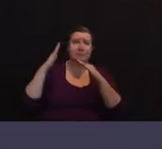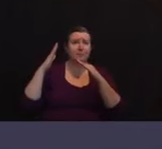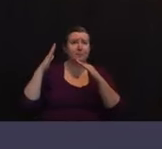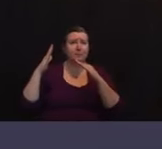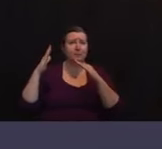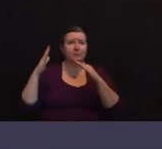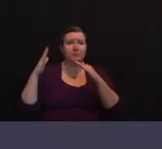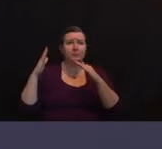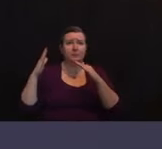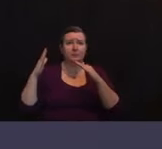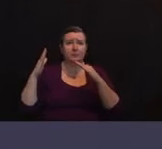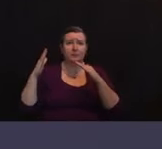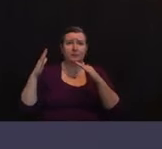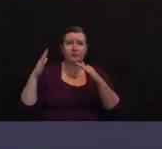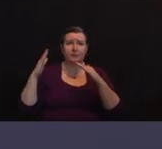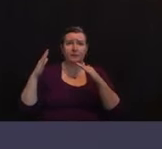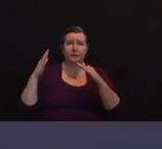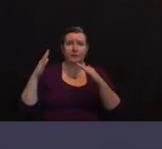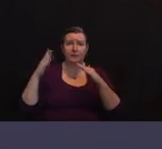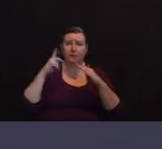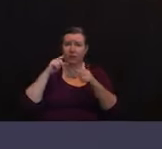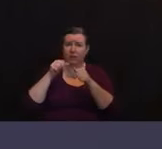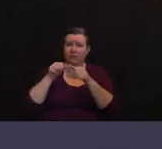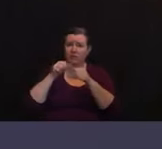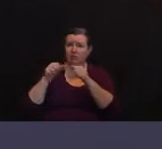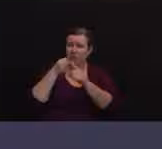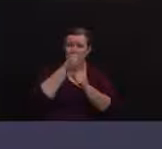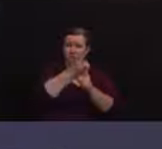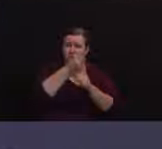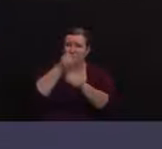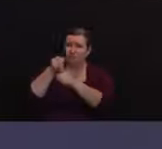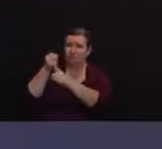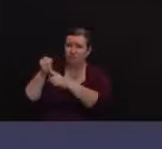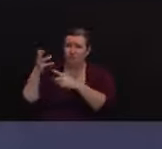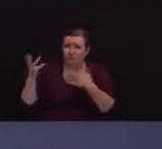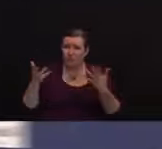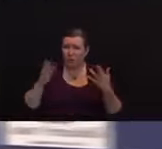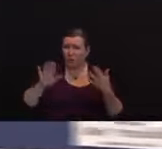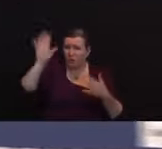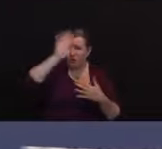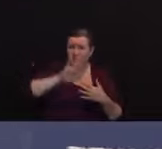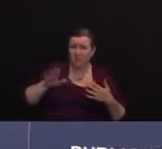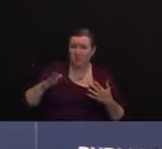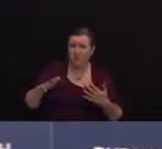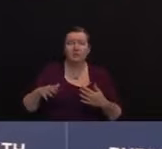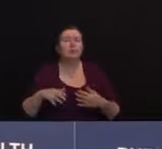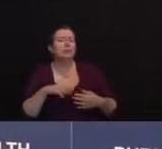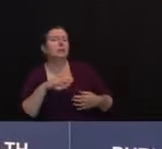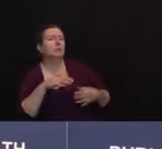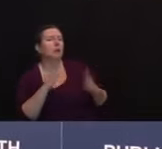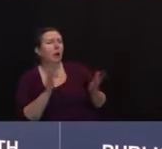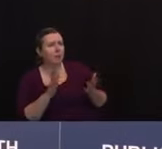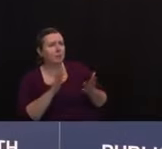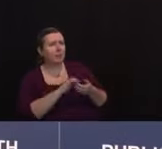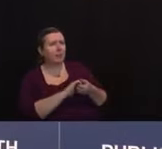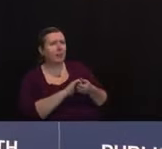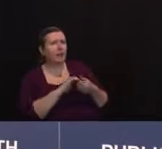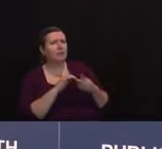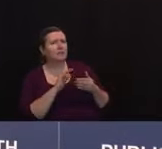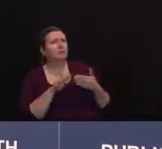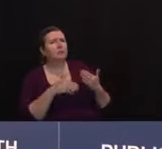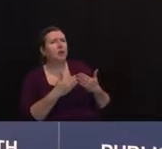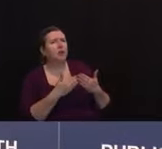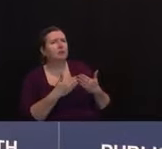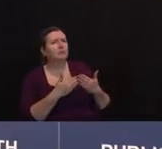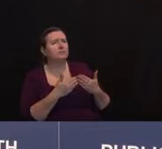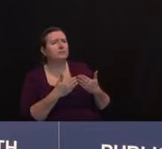rated infected case states in the nation. Well, it's all the factors that you mentioned. You might add